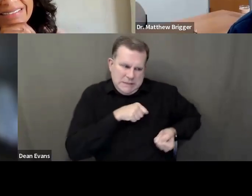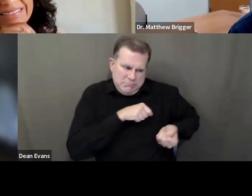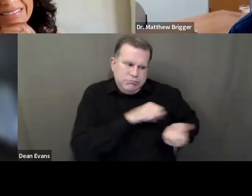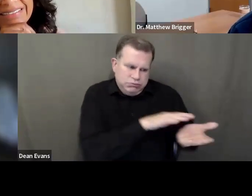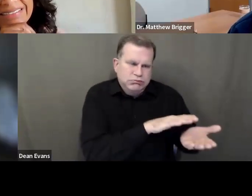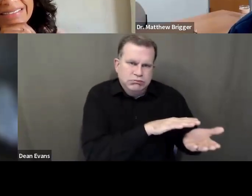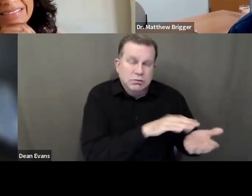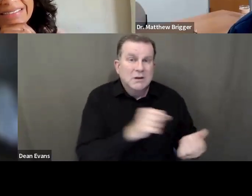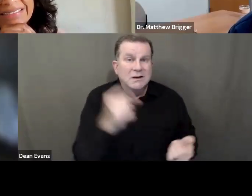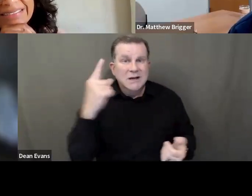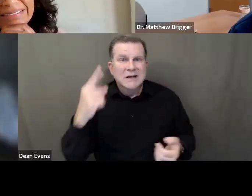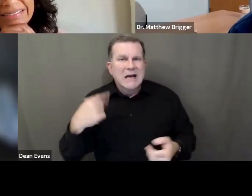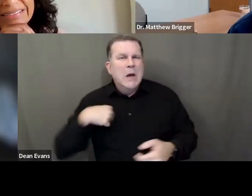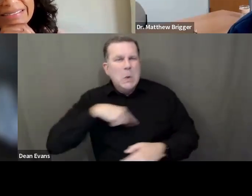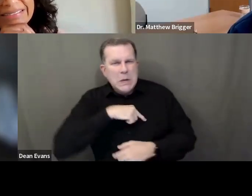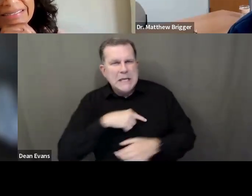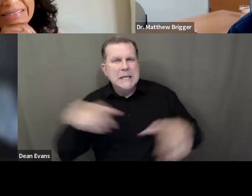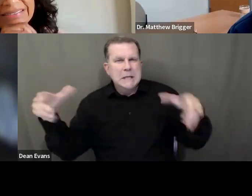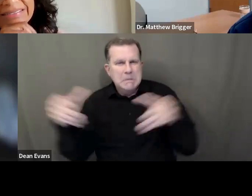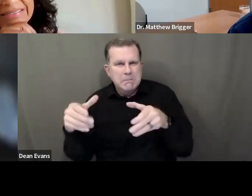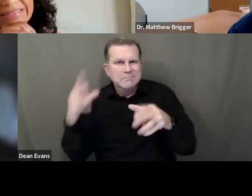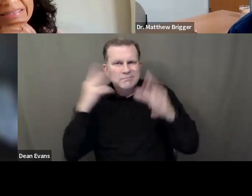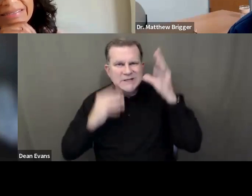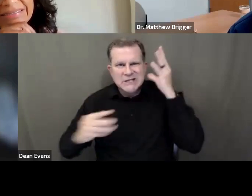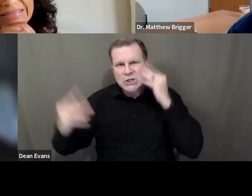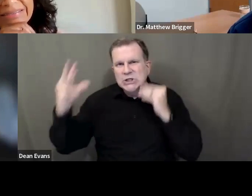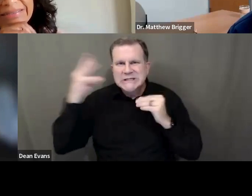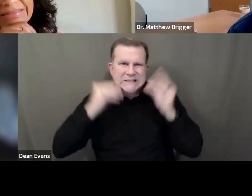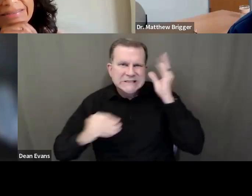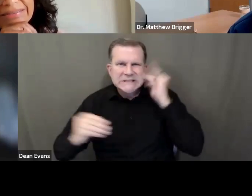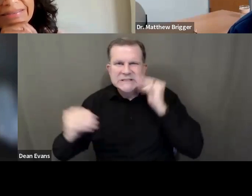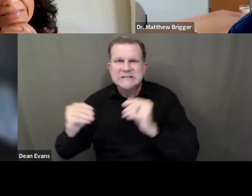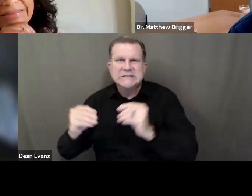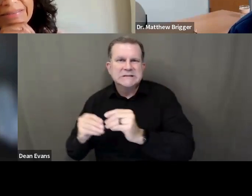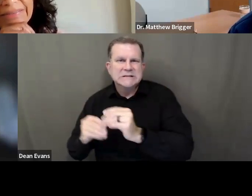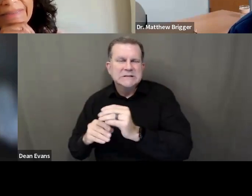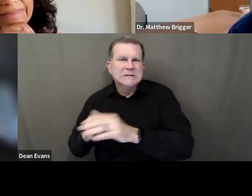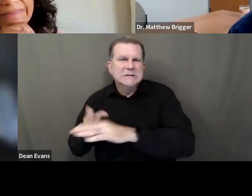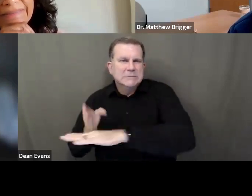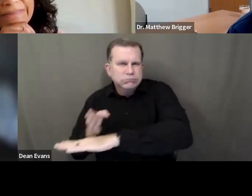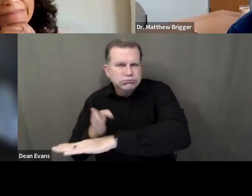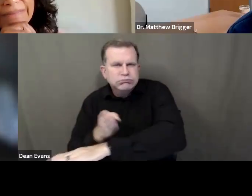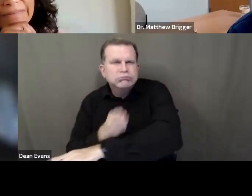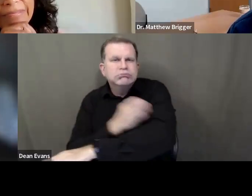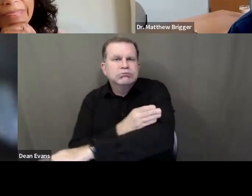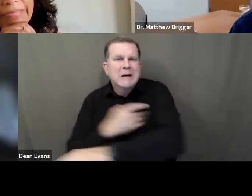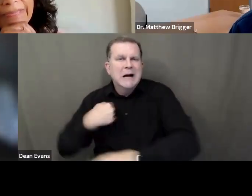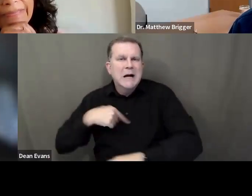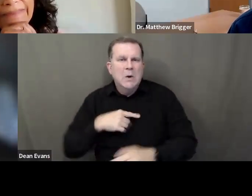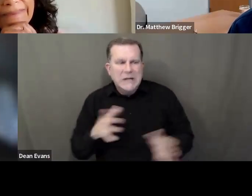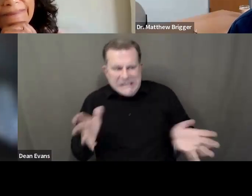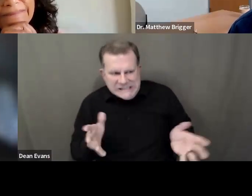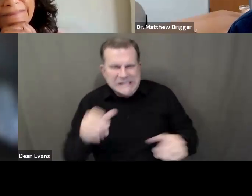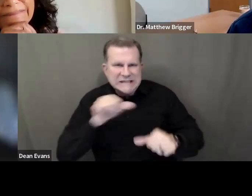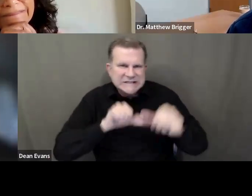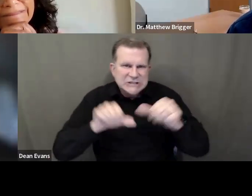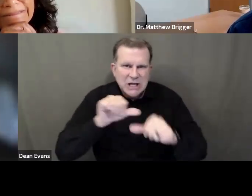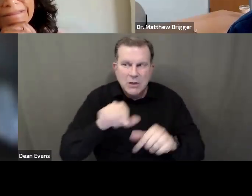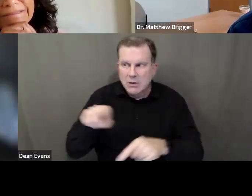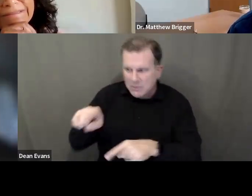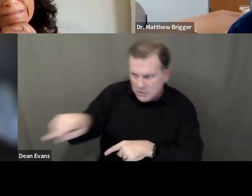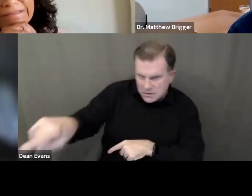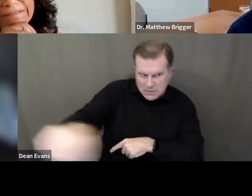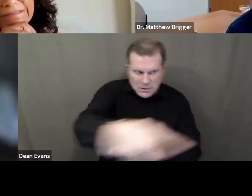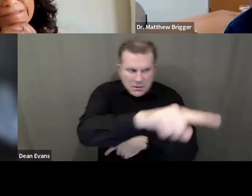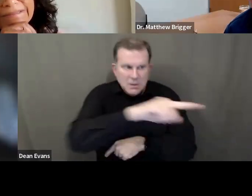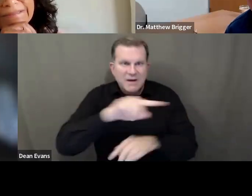our experience has grown as a team, and we've been able to sort of push each other and had our families teach us,